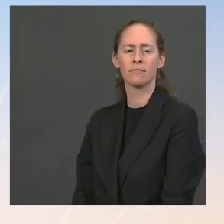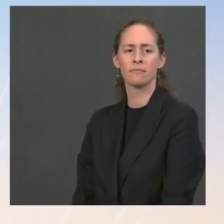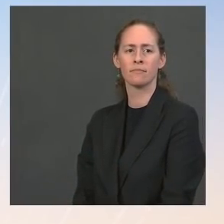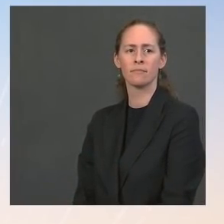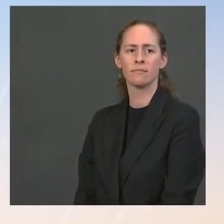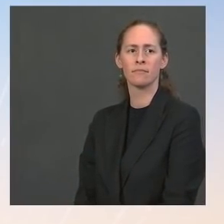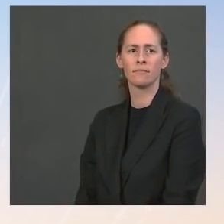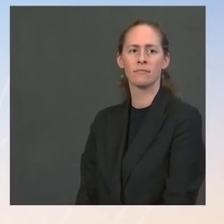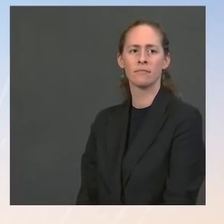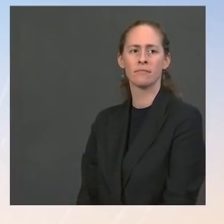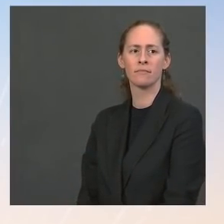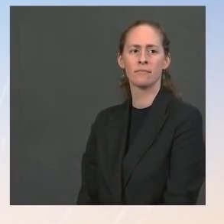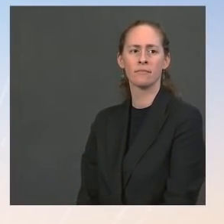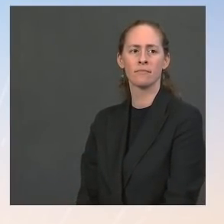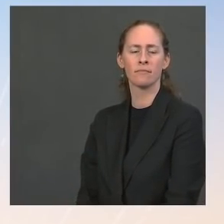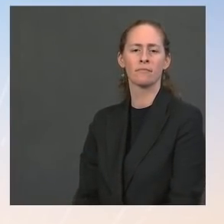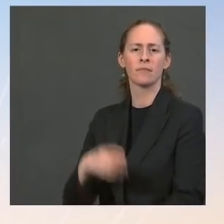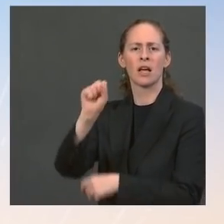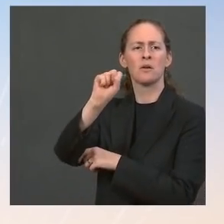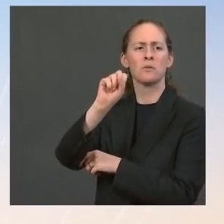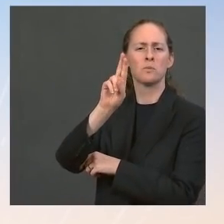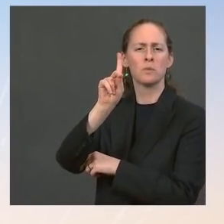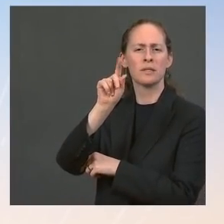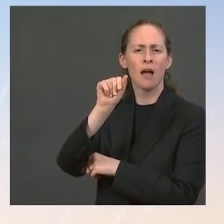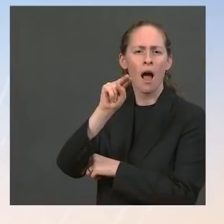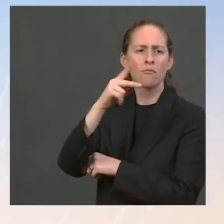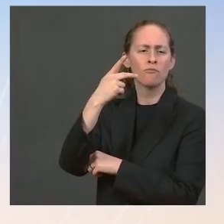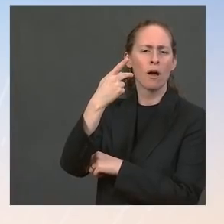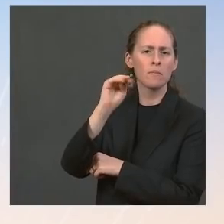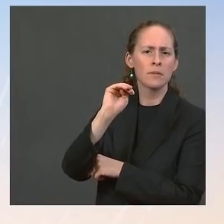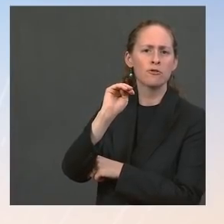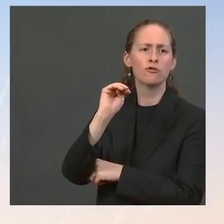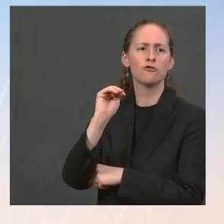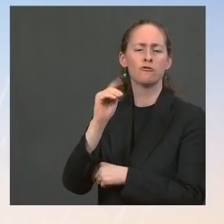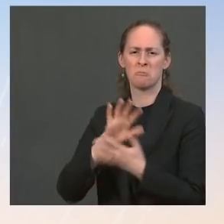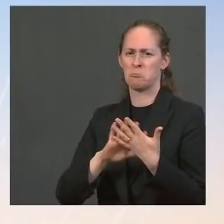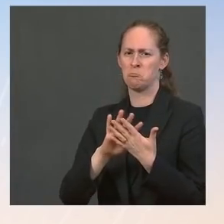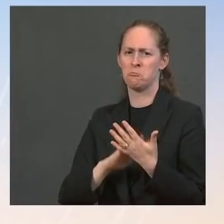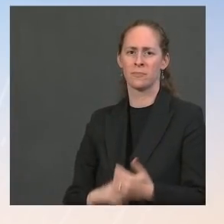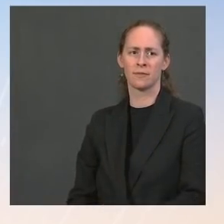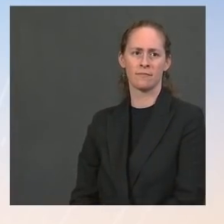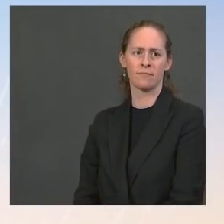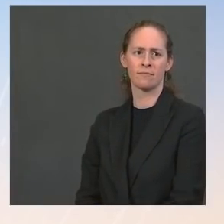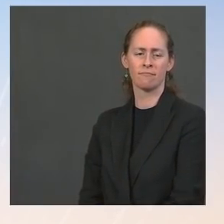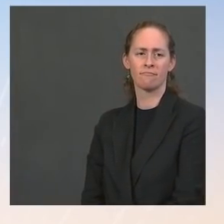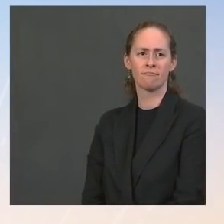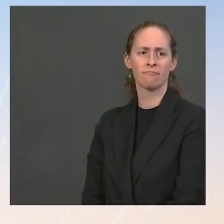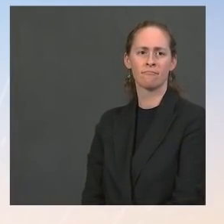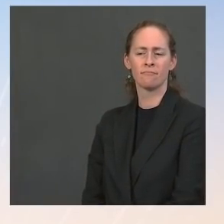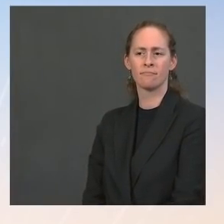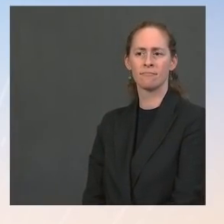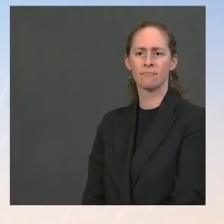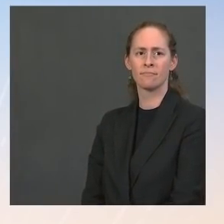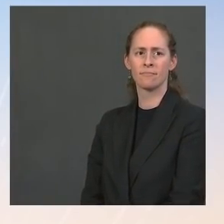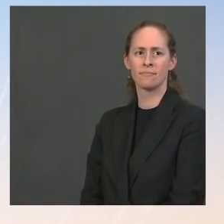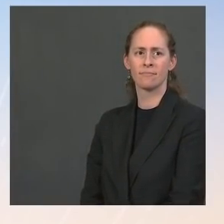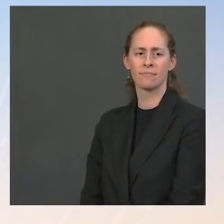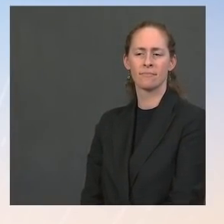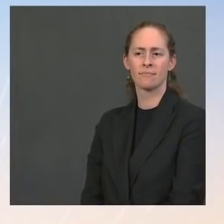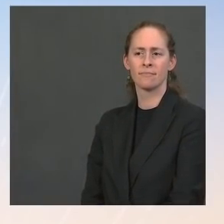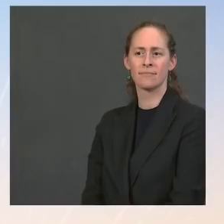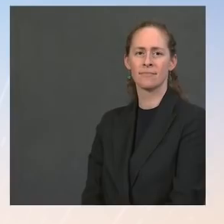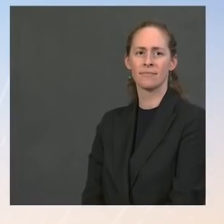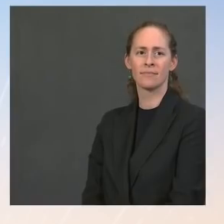a coup attempt. And the president promised to defend democracy around the world. Is he failing in that